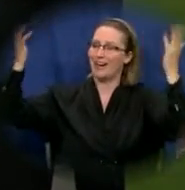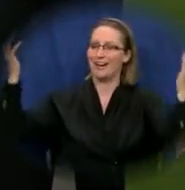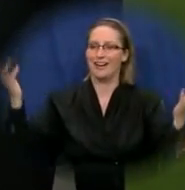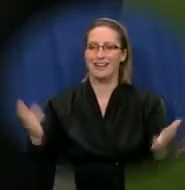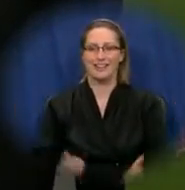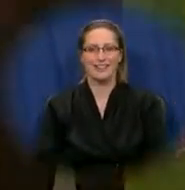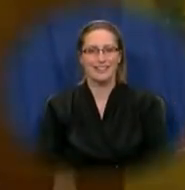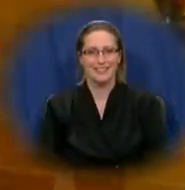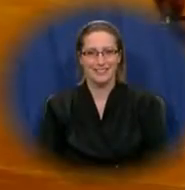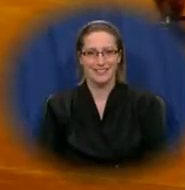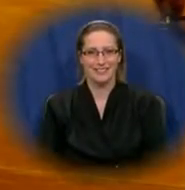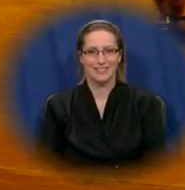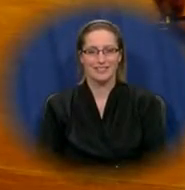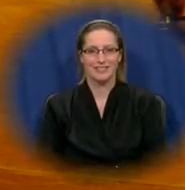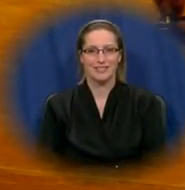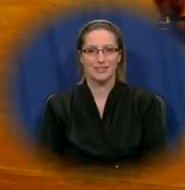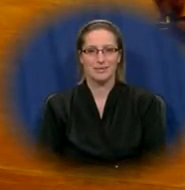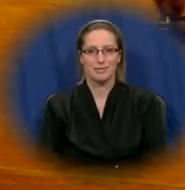hallelujah.